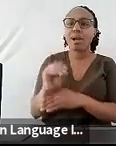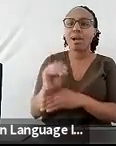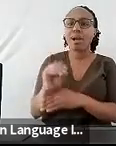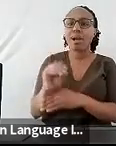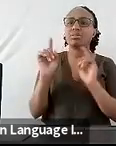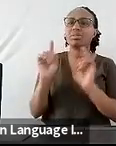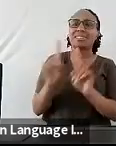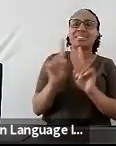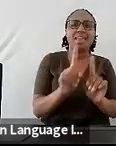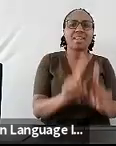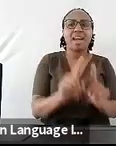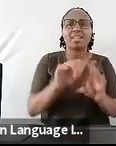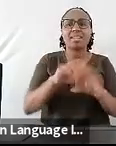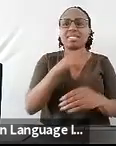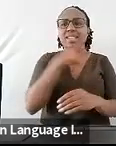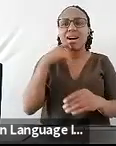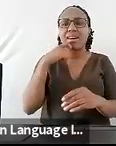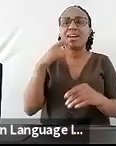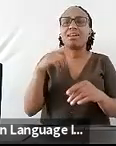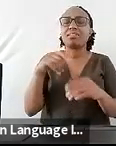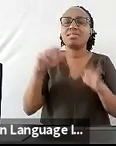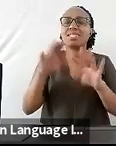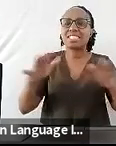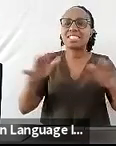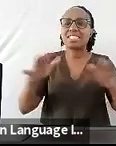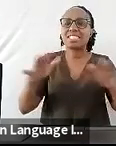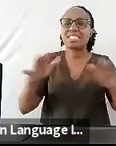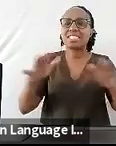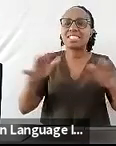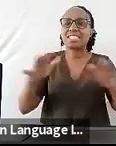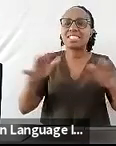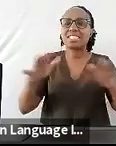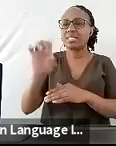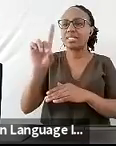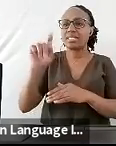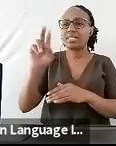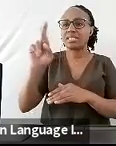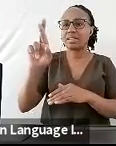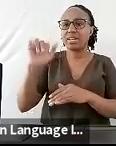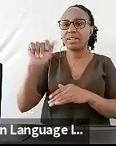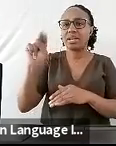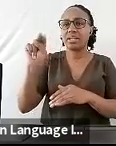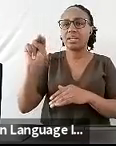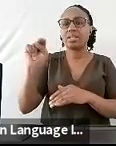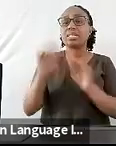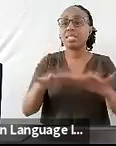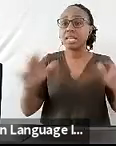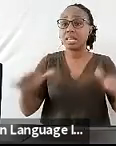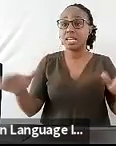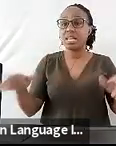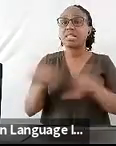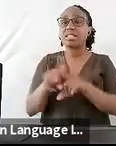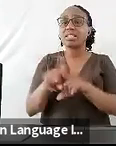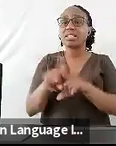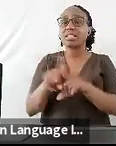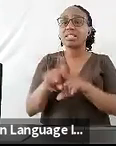there was always this like, there's a crisis in migration that's happening about race and I want